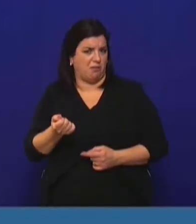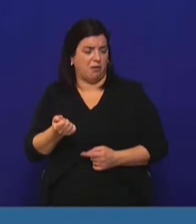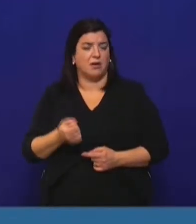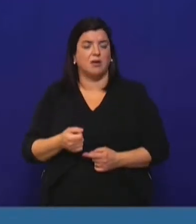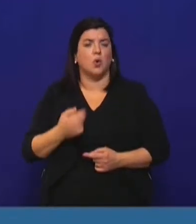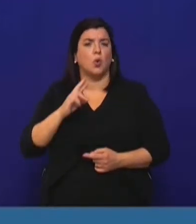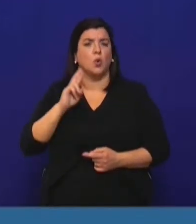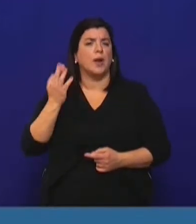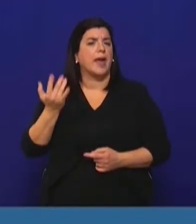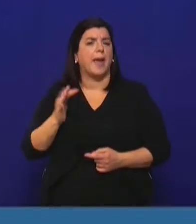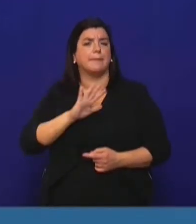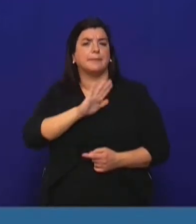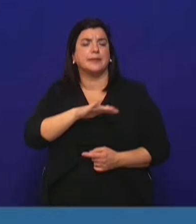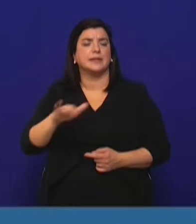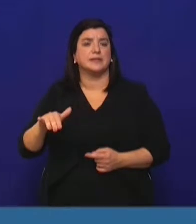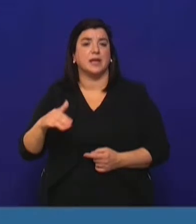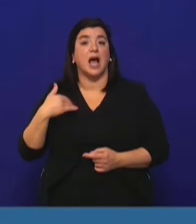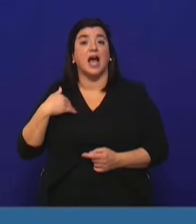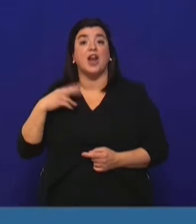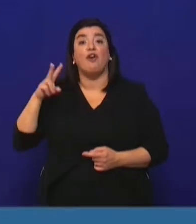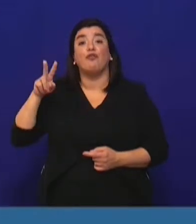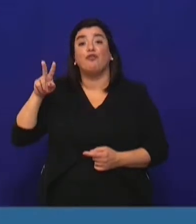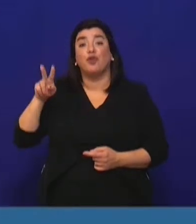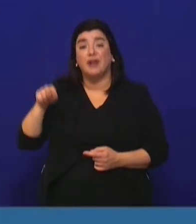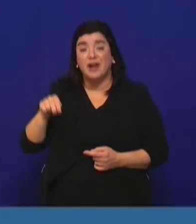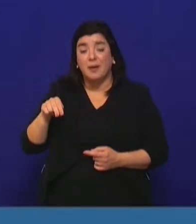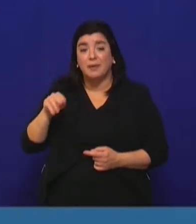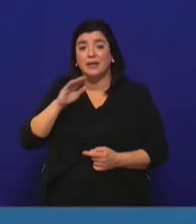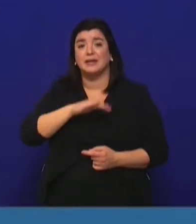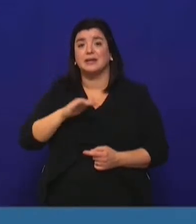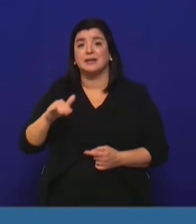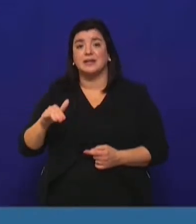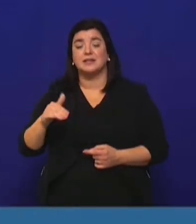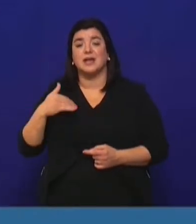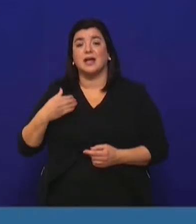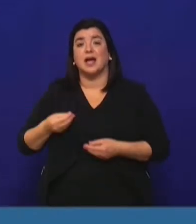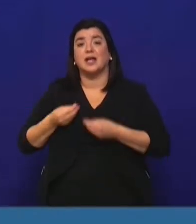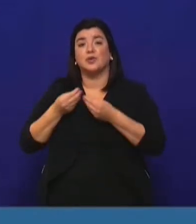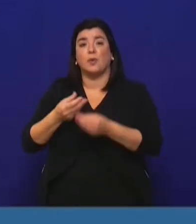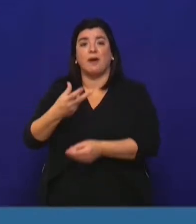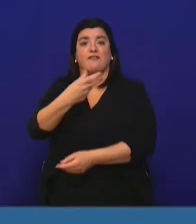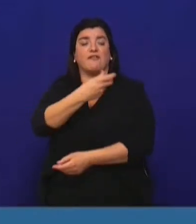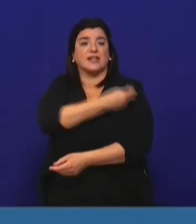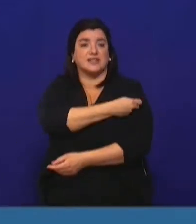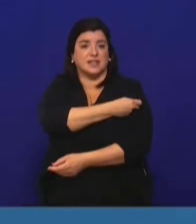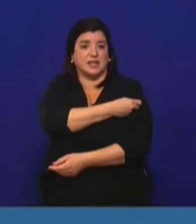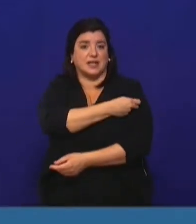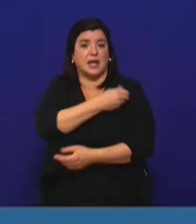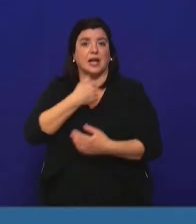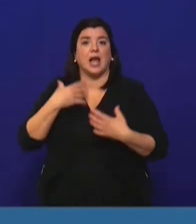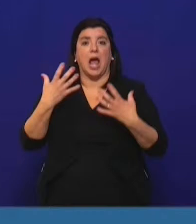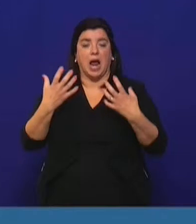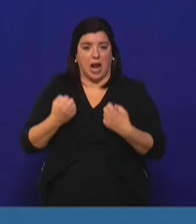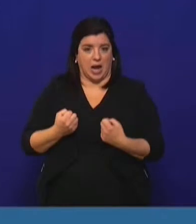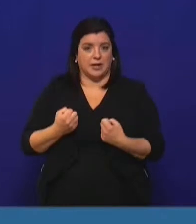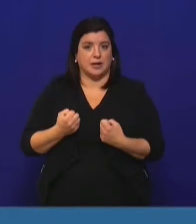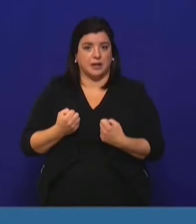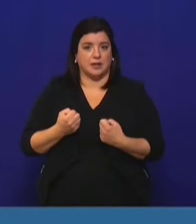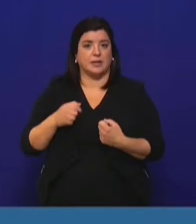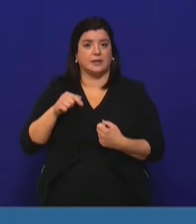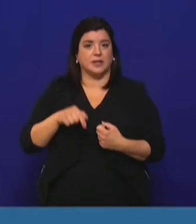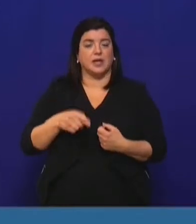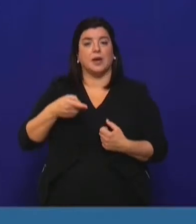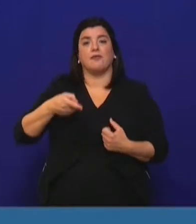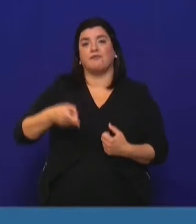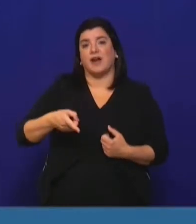sissa aħna l-vulnerabli tajjeb, ħankunu qegħdin nagħtuhom il-vaccines li għandna available għalihom li hija dik li għandna